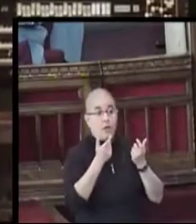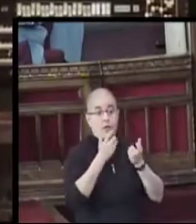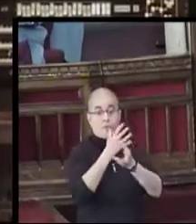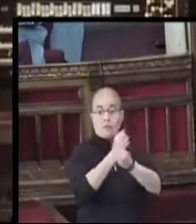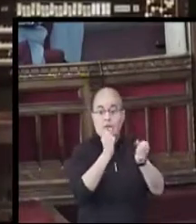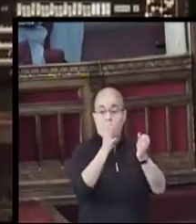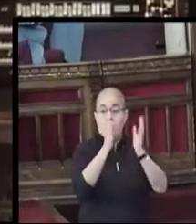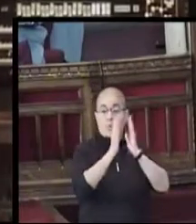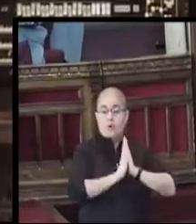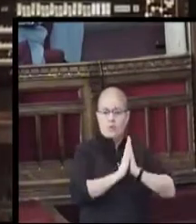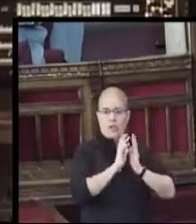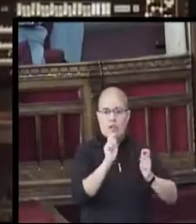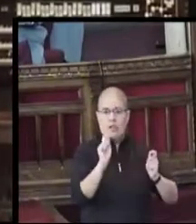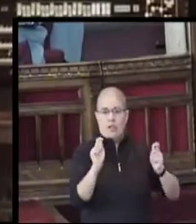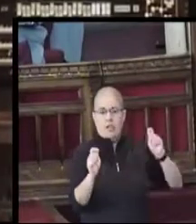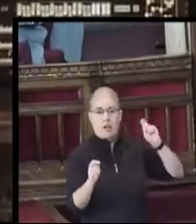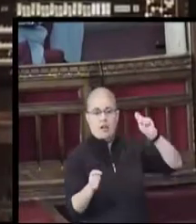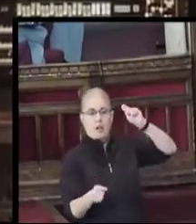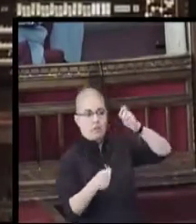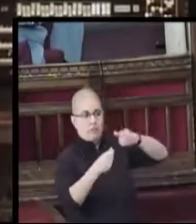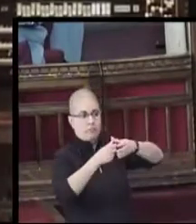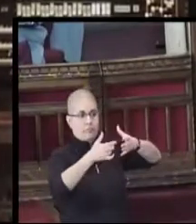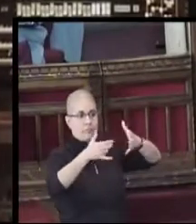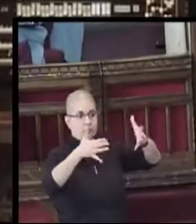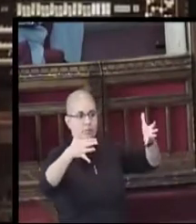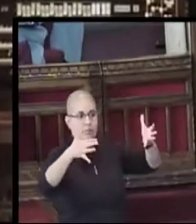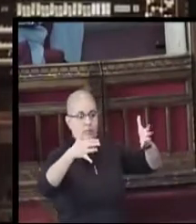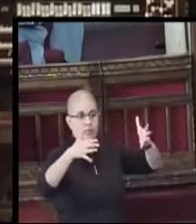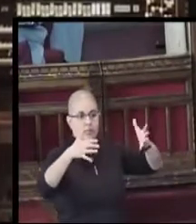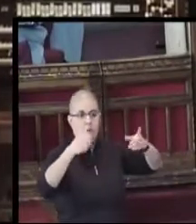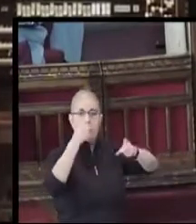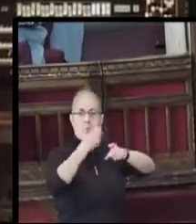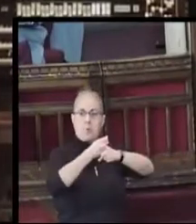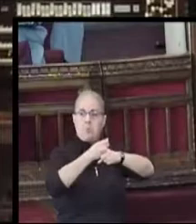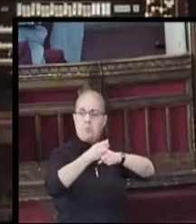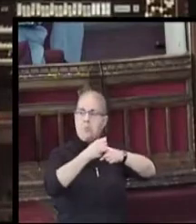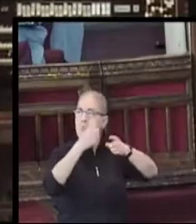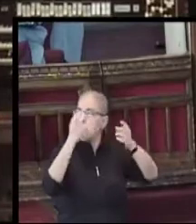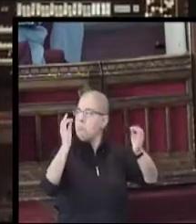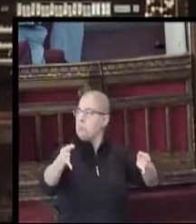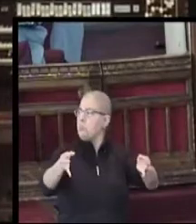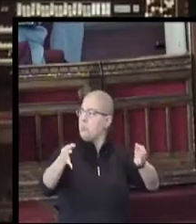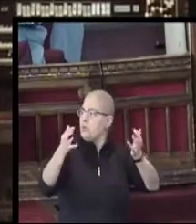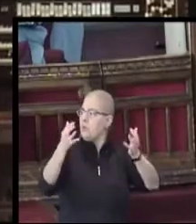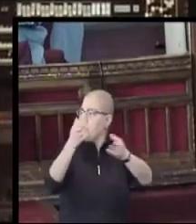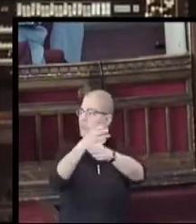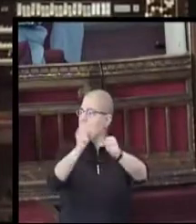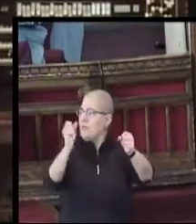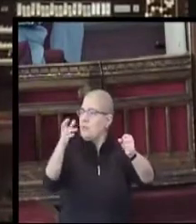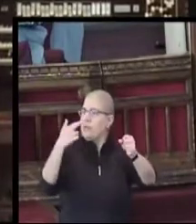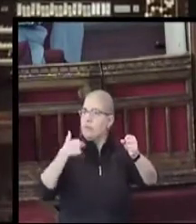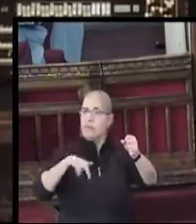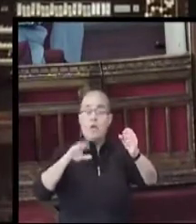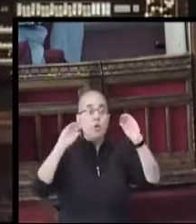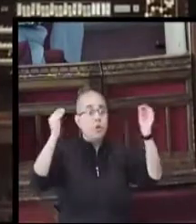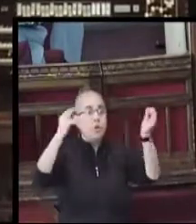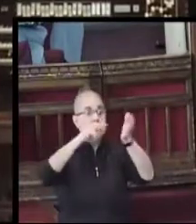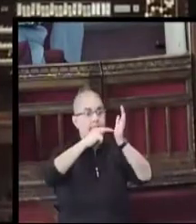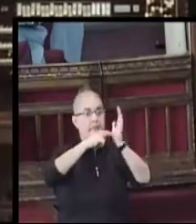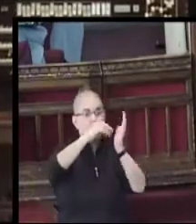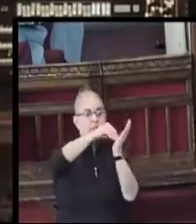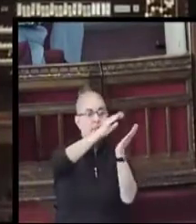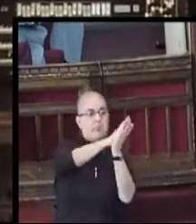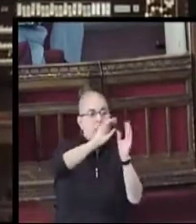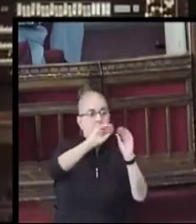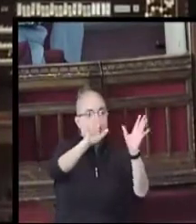gradually evolved into freedom of religion without any definition. And so all kinds of things